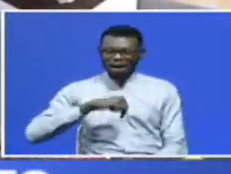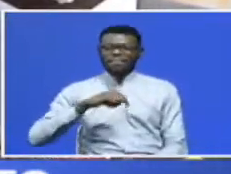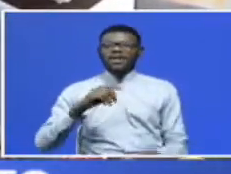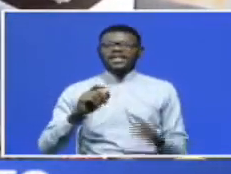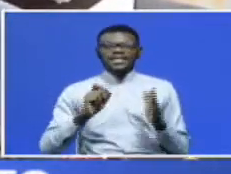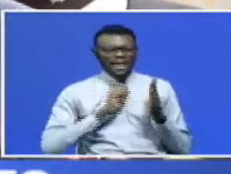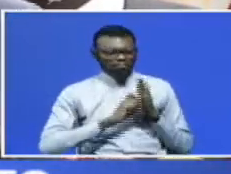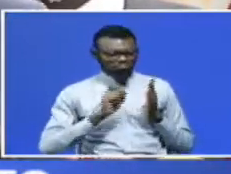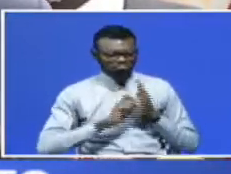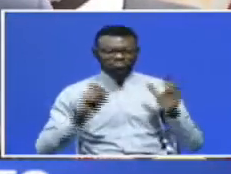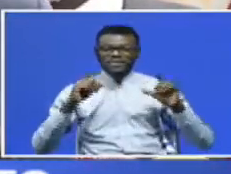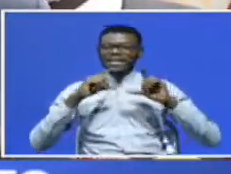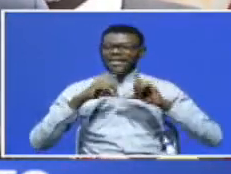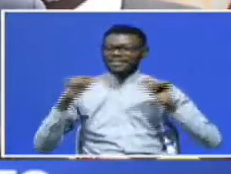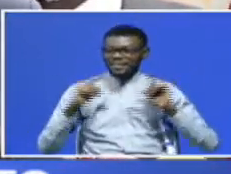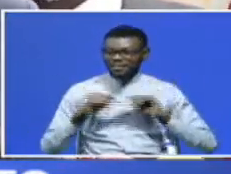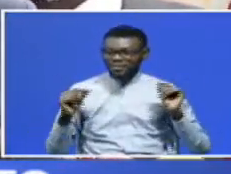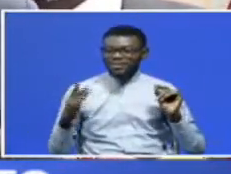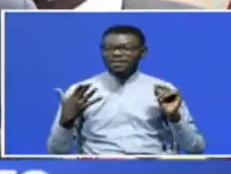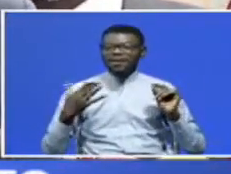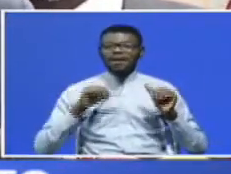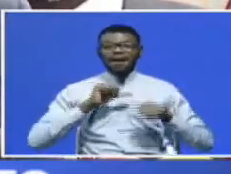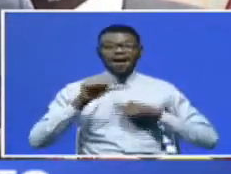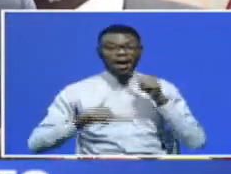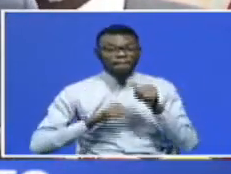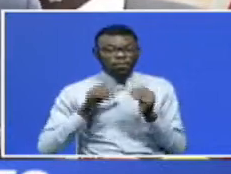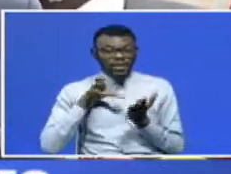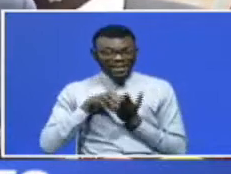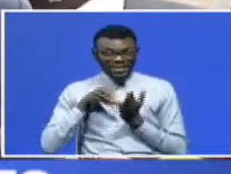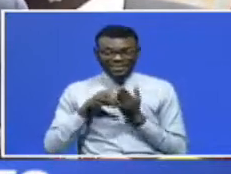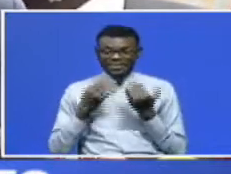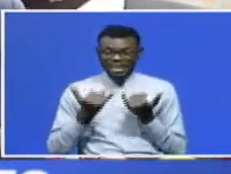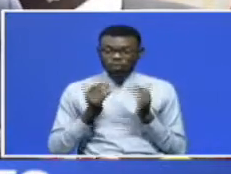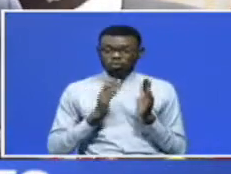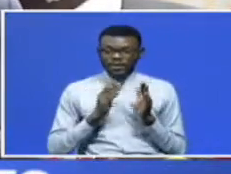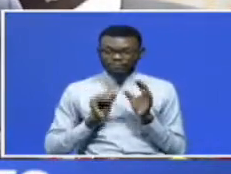to the formal charges which are now being prepared.